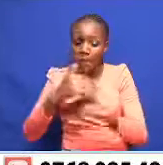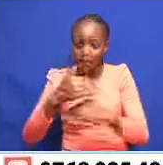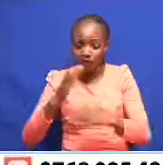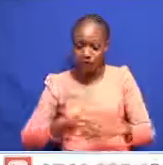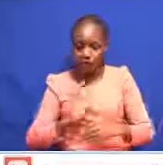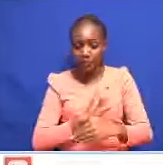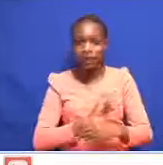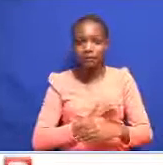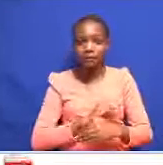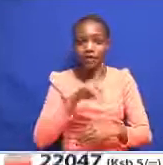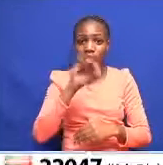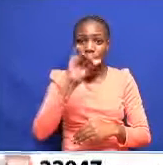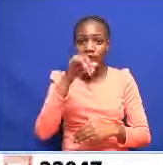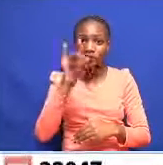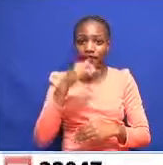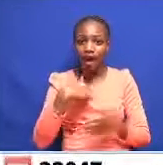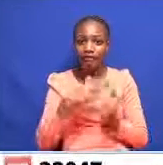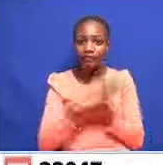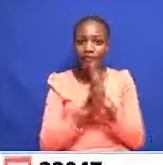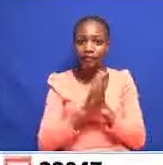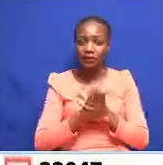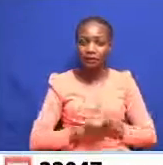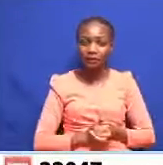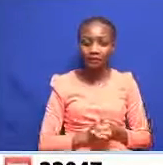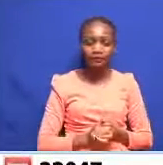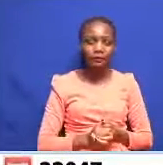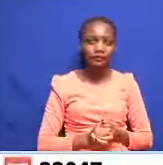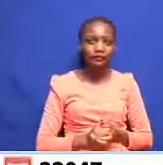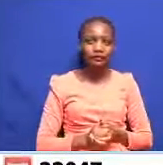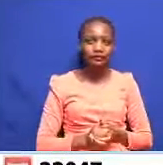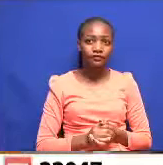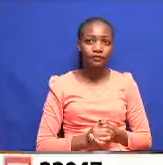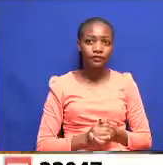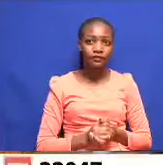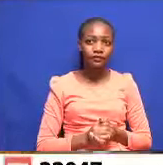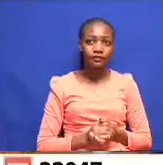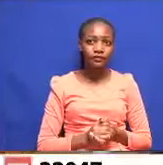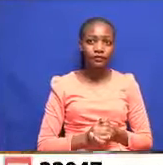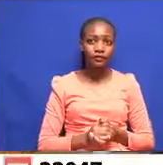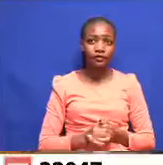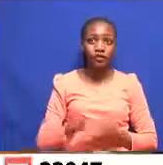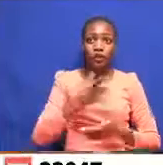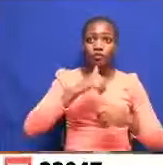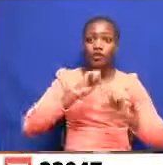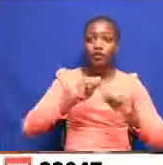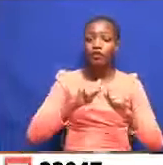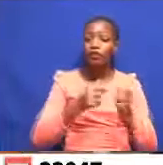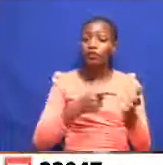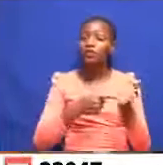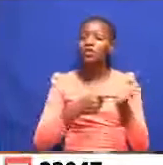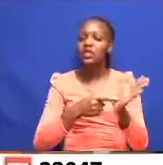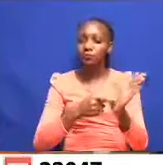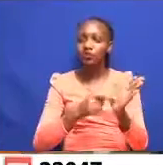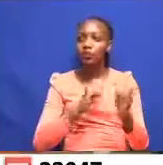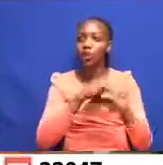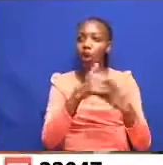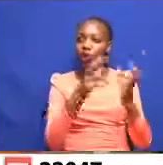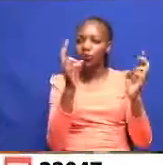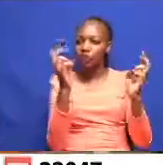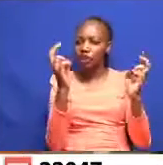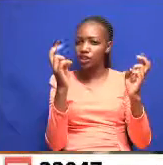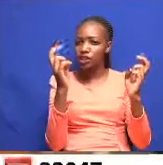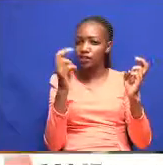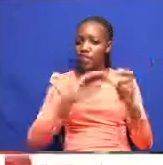hiyo. Elizabeth Mutuko na uketo wa taarifa hiyo. We'll be able to demonstrate all those issues